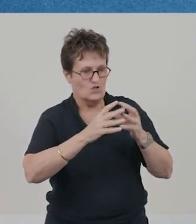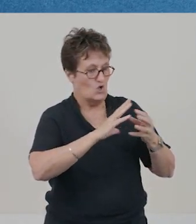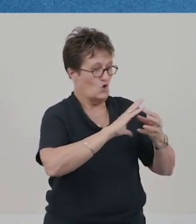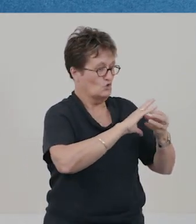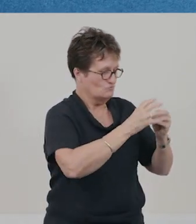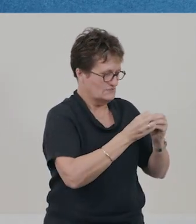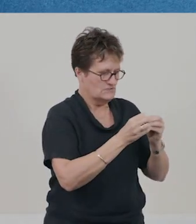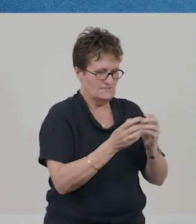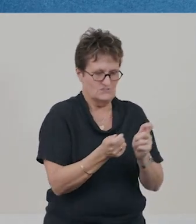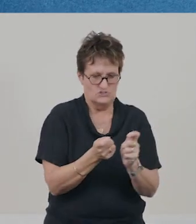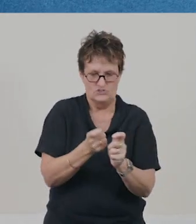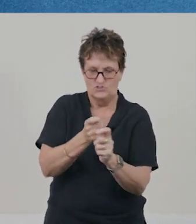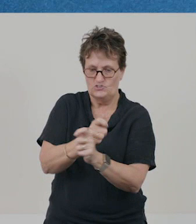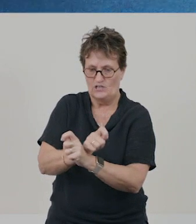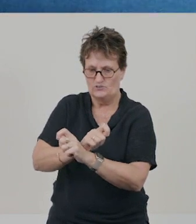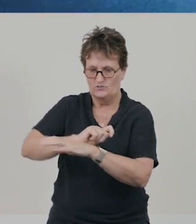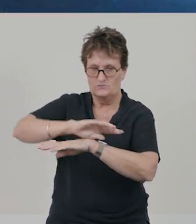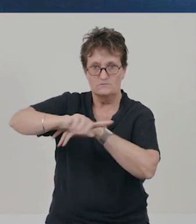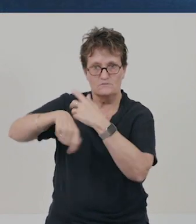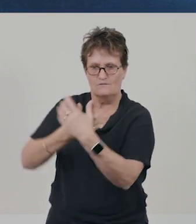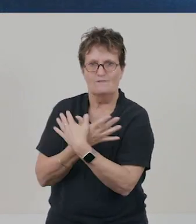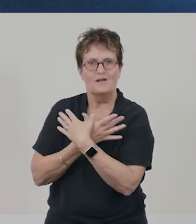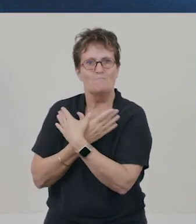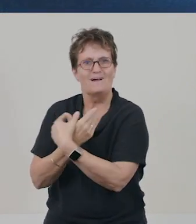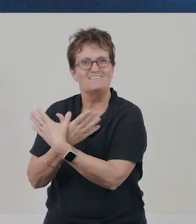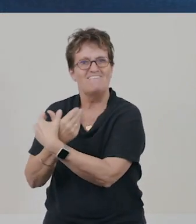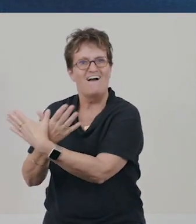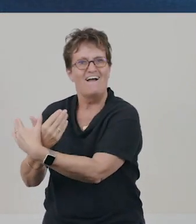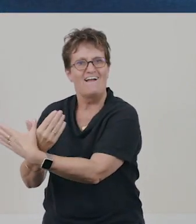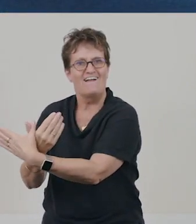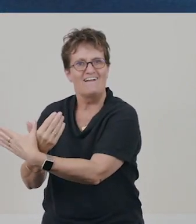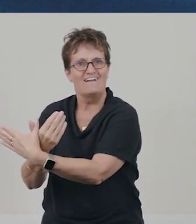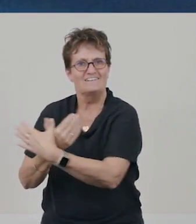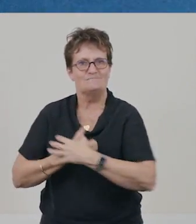chrysalis changes into a butterfly.